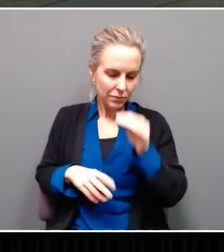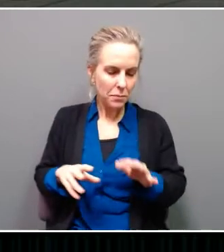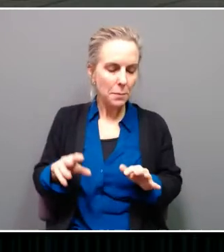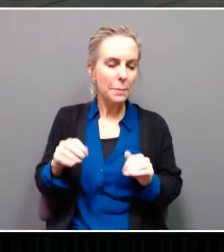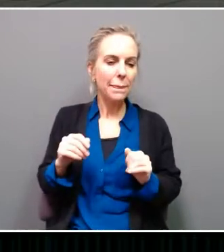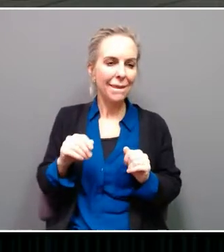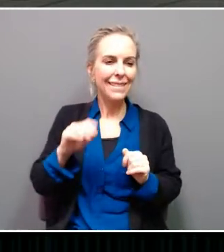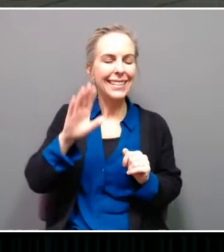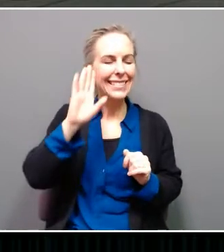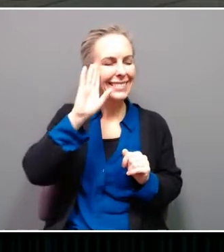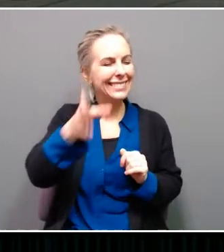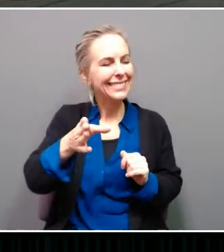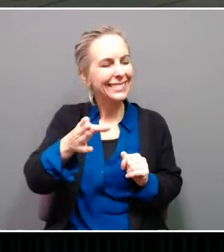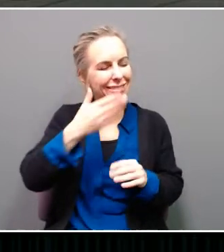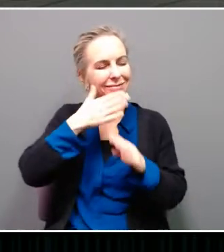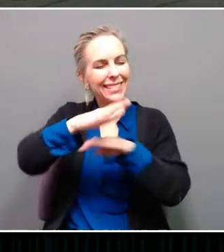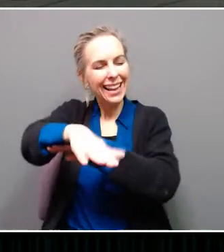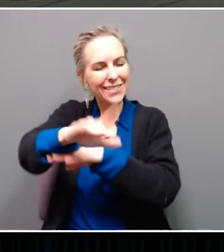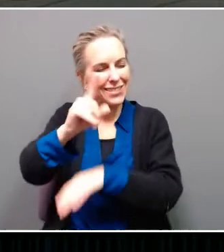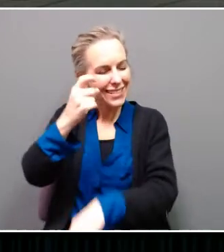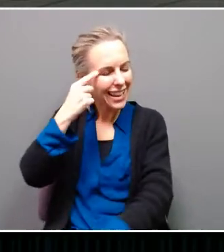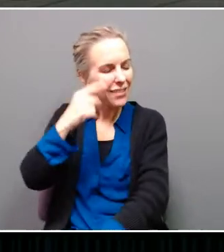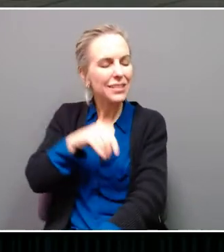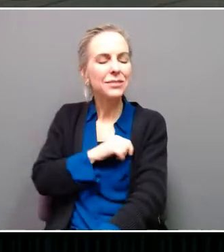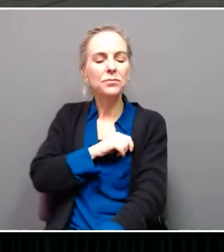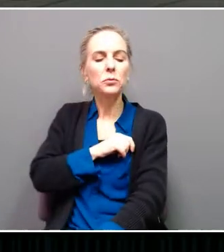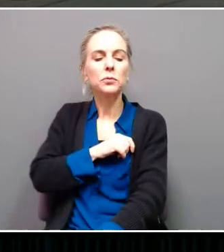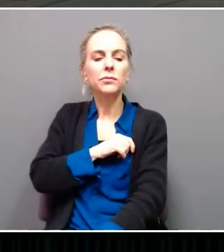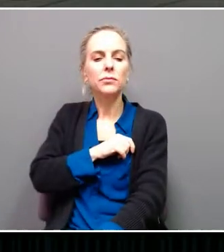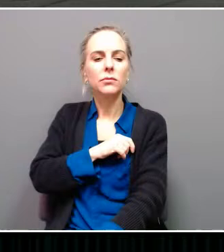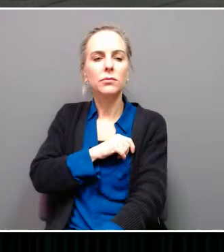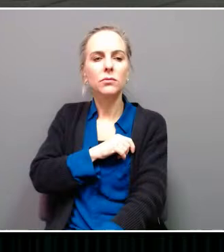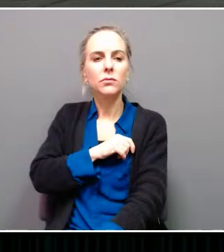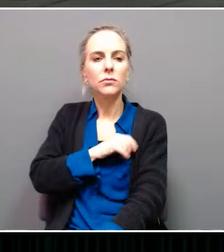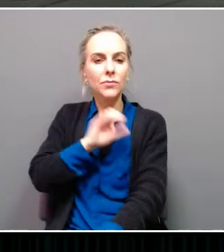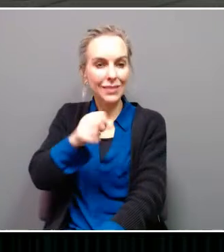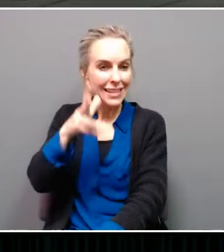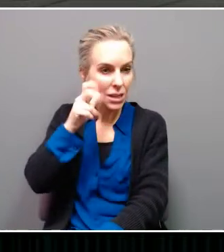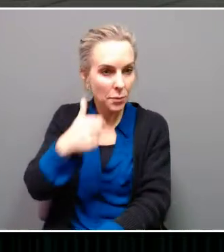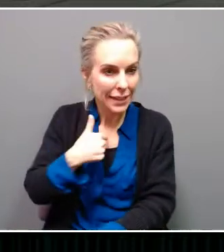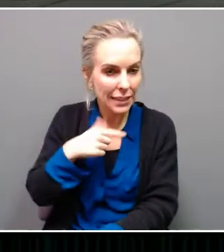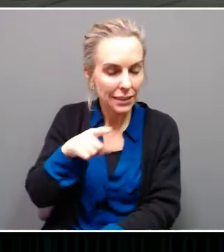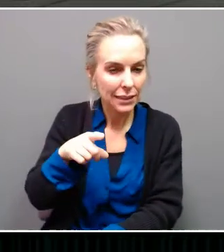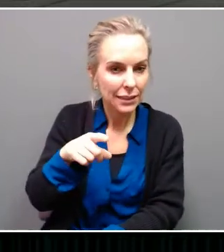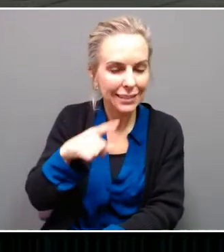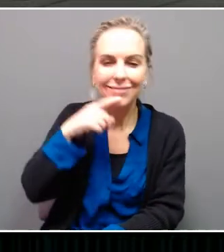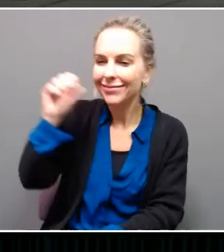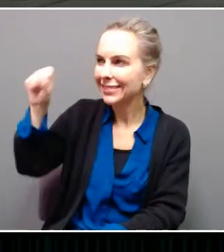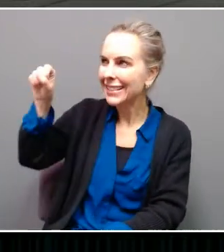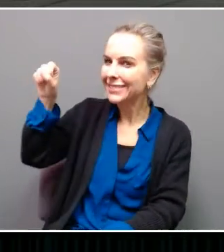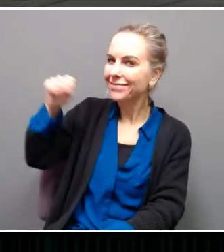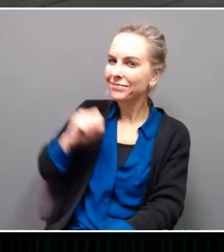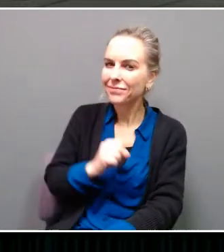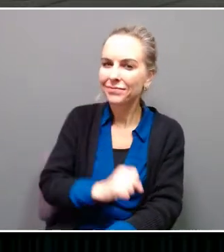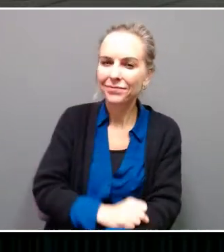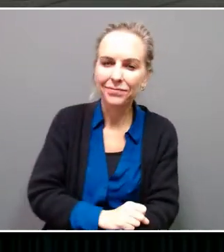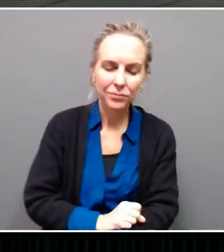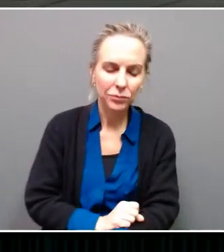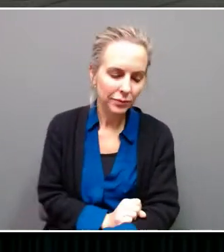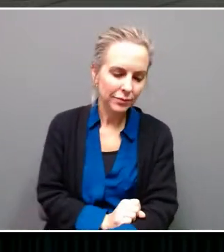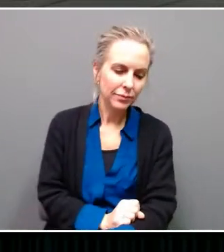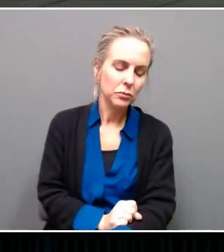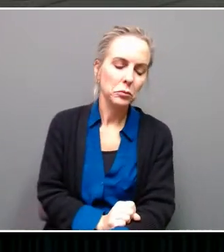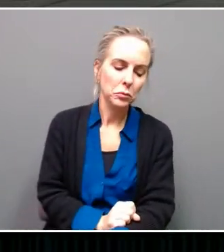Yes, sir. Good afternoon, Governor. Can you hear me? Just want to make sure. Yes. Yeah. Okay.